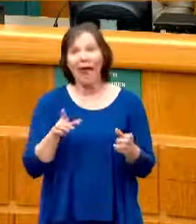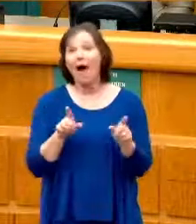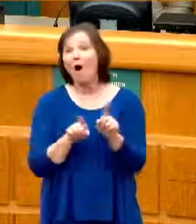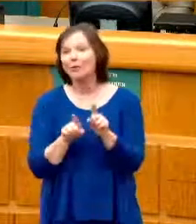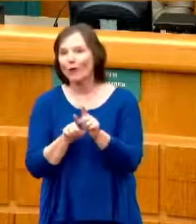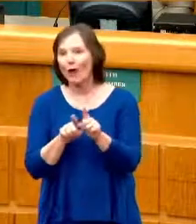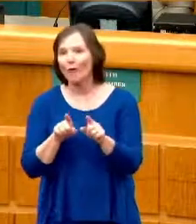Mall.